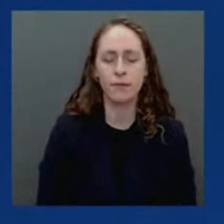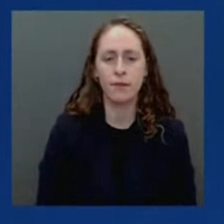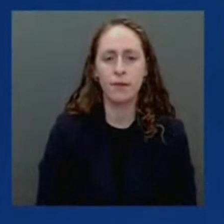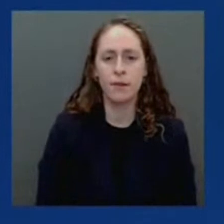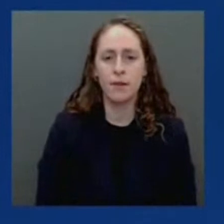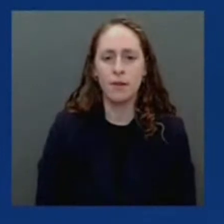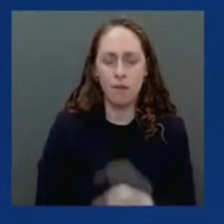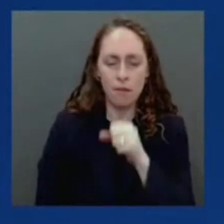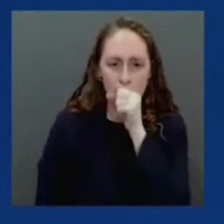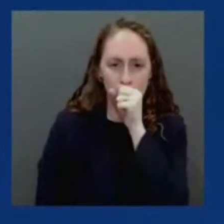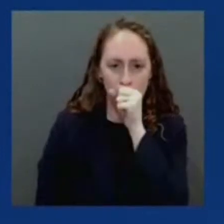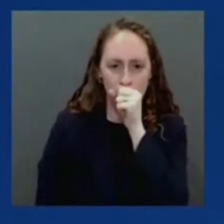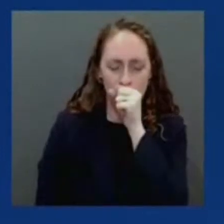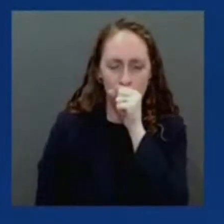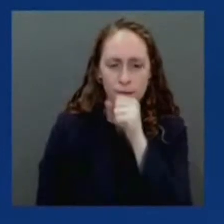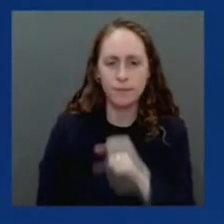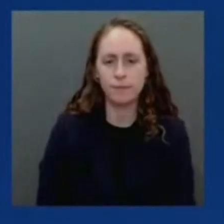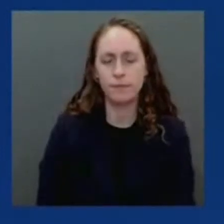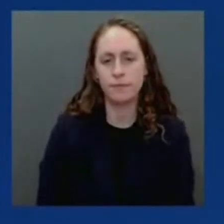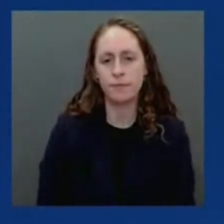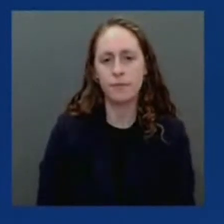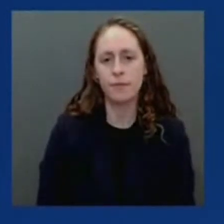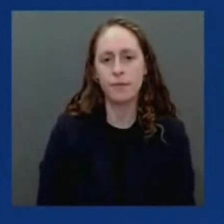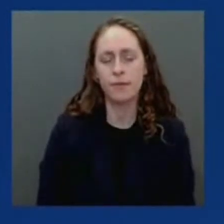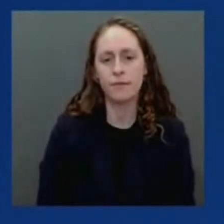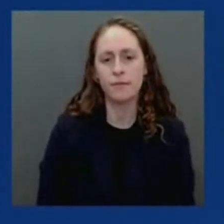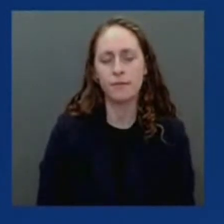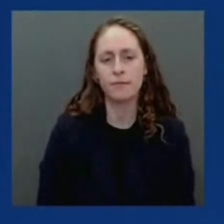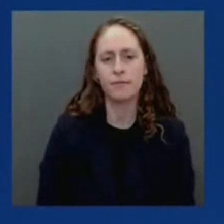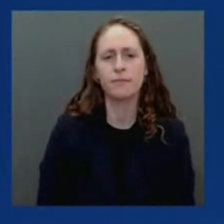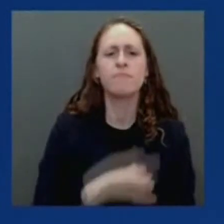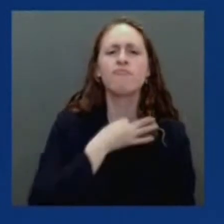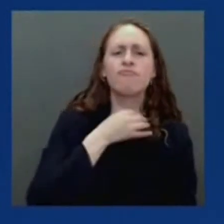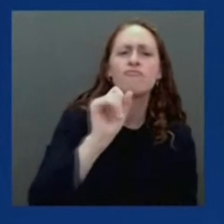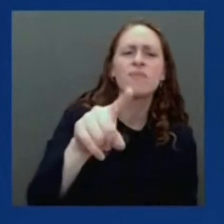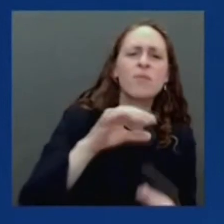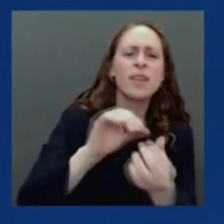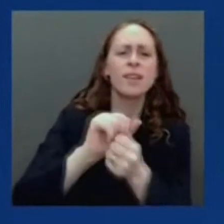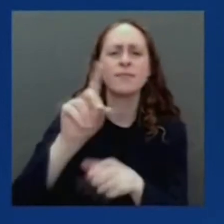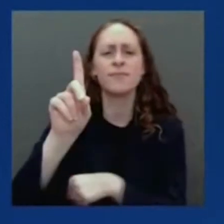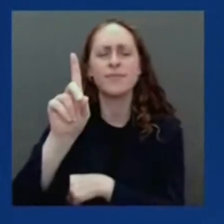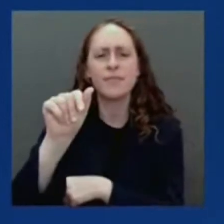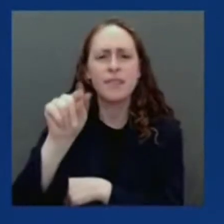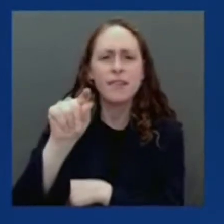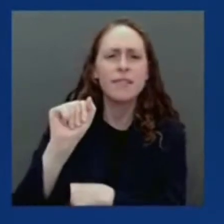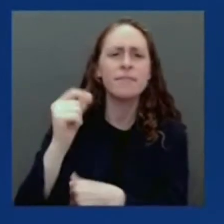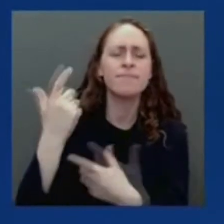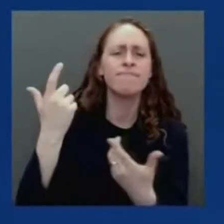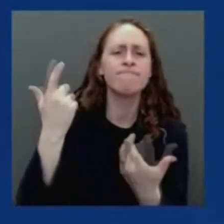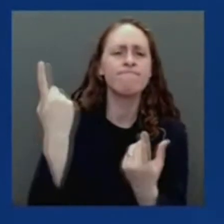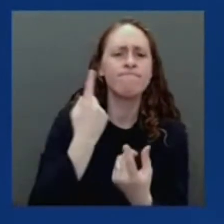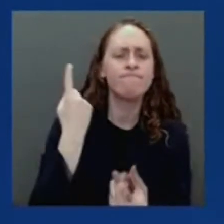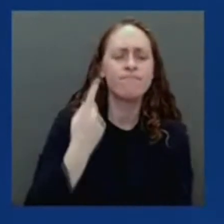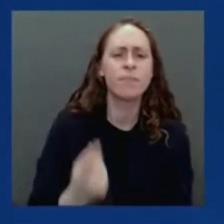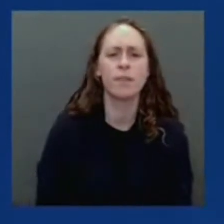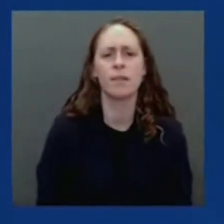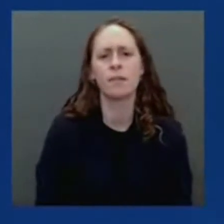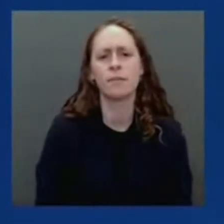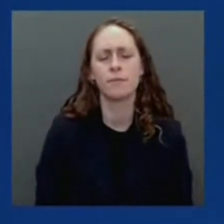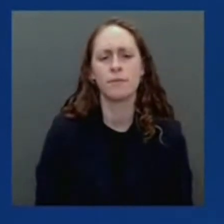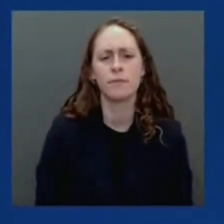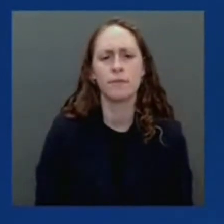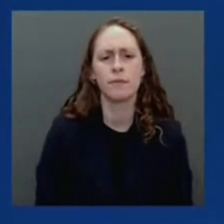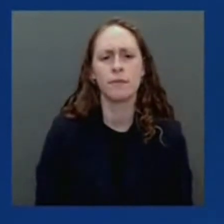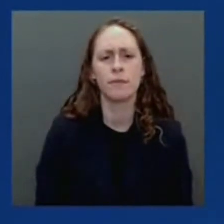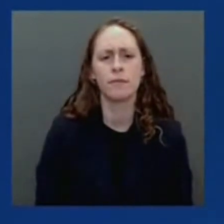the data and about habits. With regard to data, for Dr. Fauci or Dr. Walensky, what is your